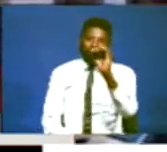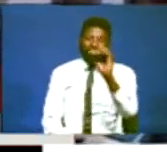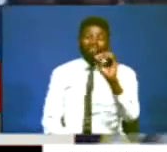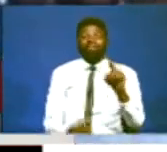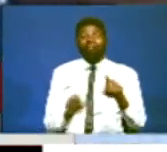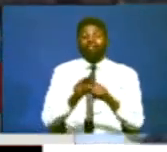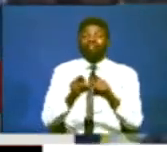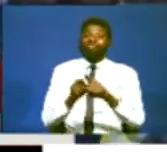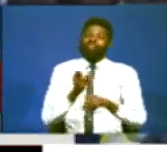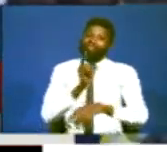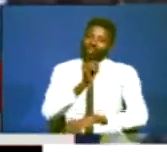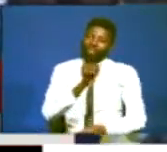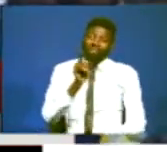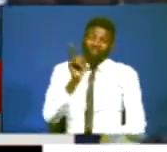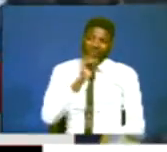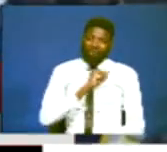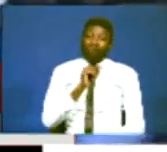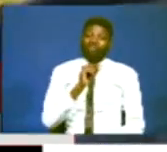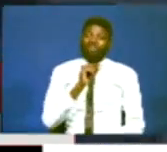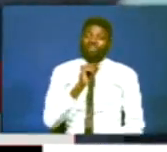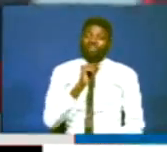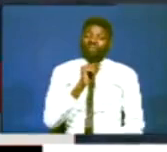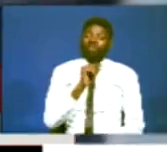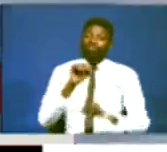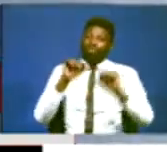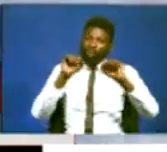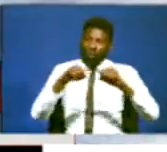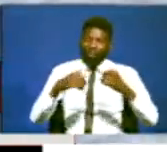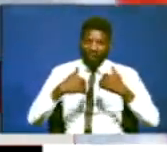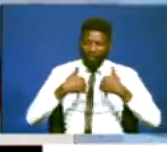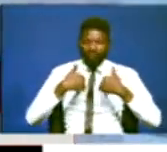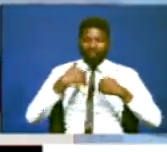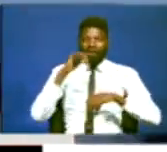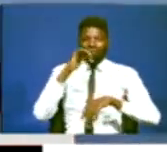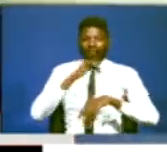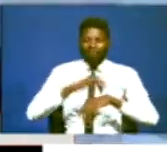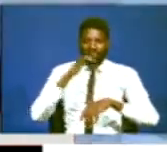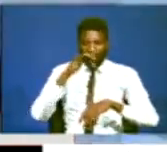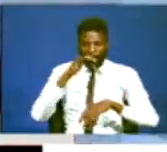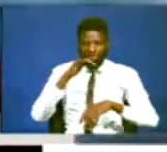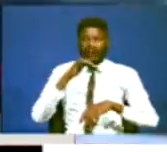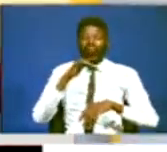catastrophic consequences they could have on the biodiversity and the climates.